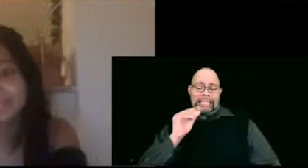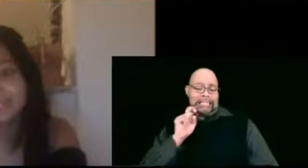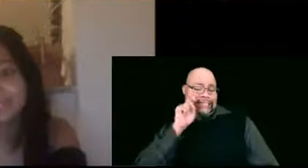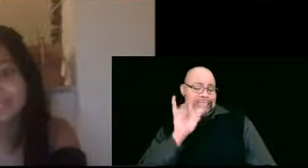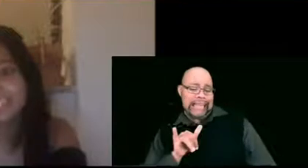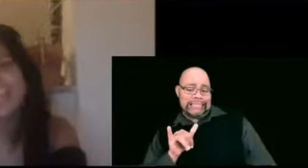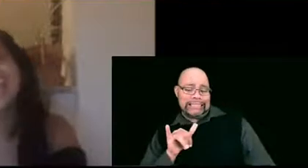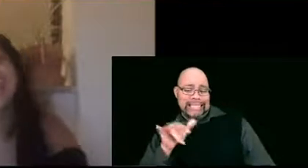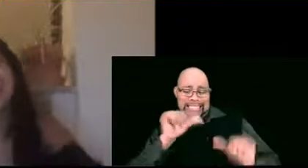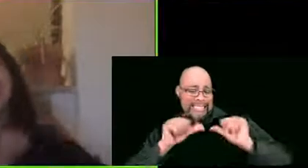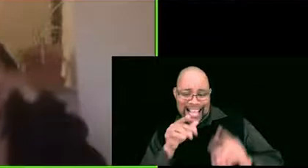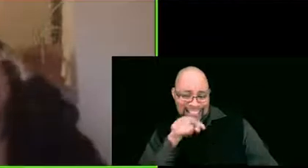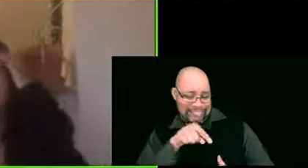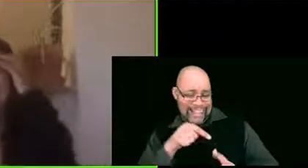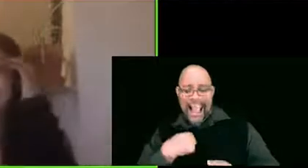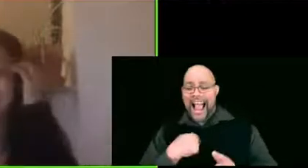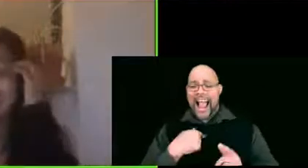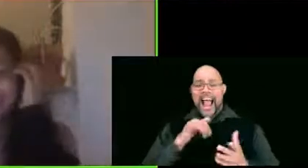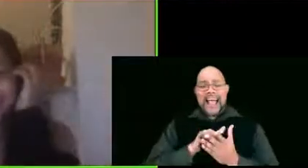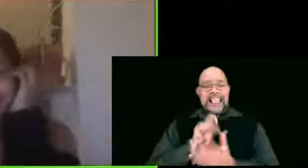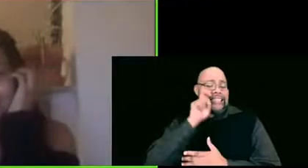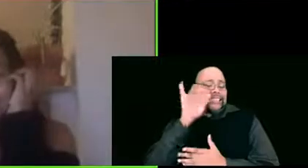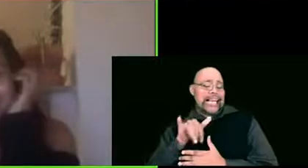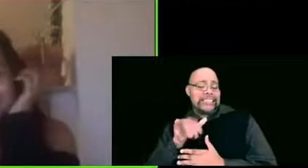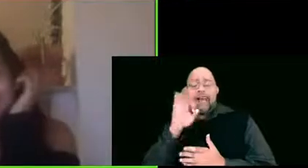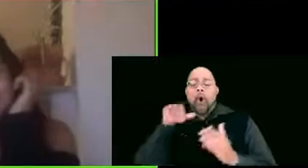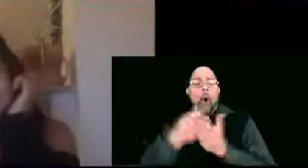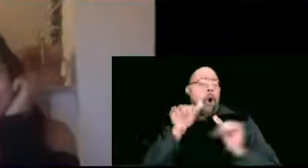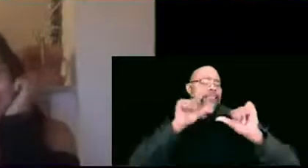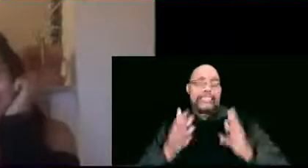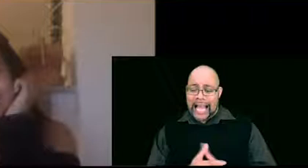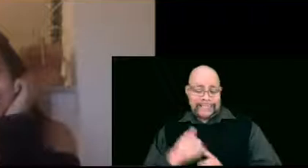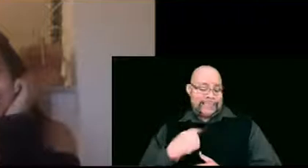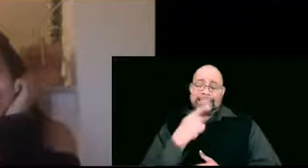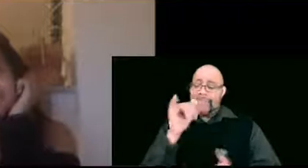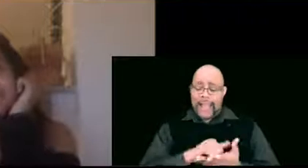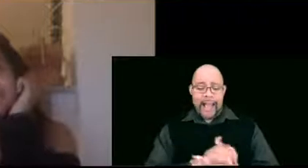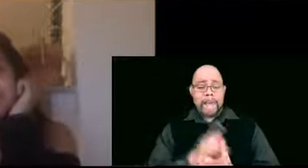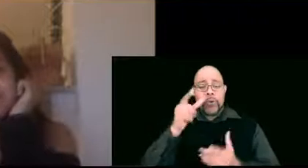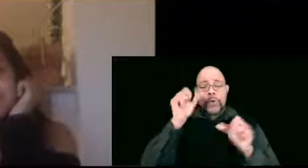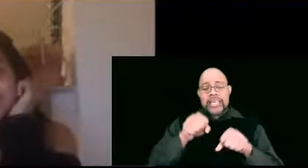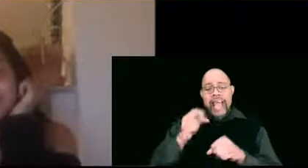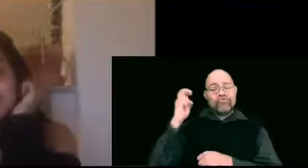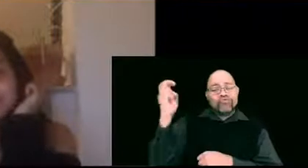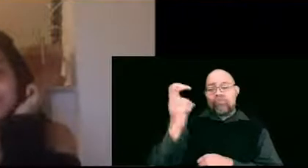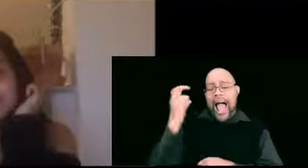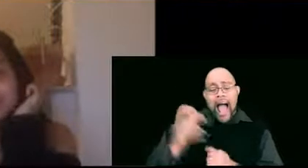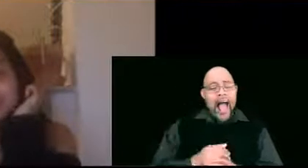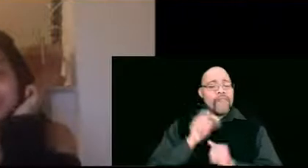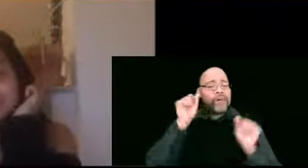sexy science, right? Like I call it's the sexiest of the science, right? Like you get